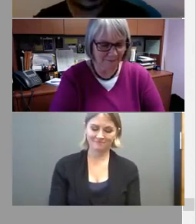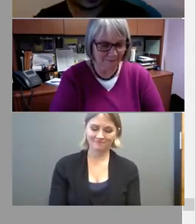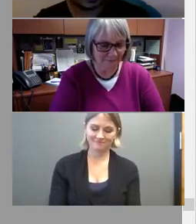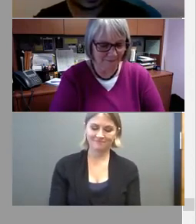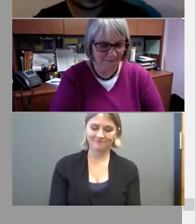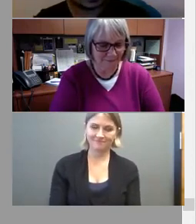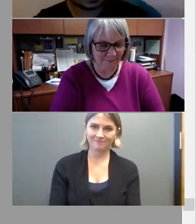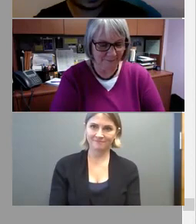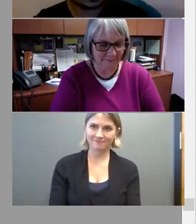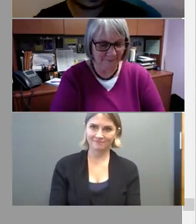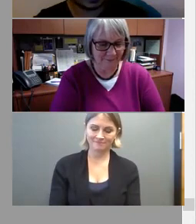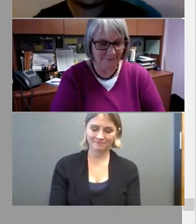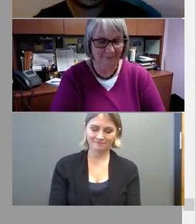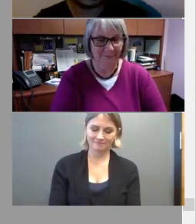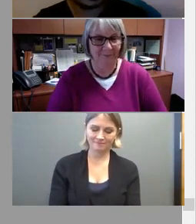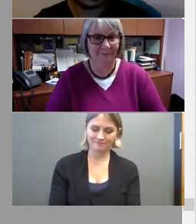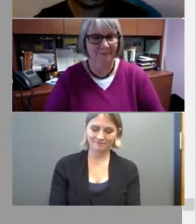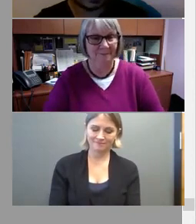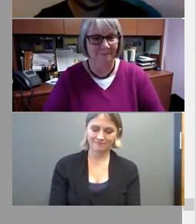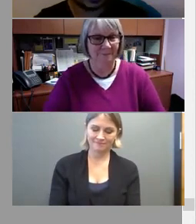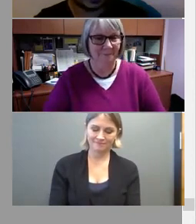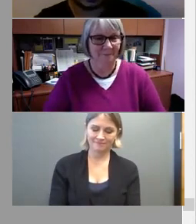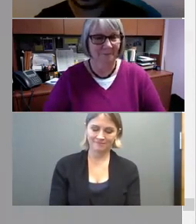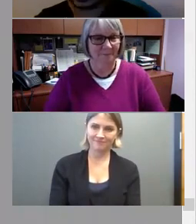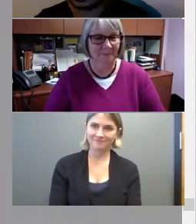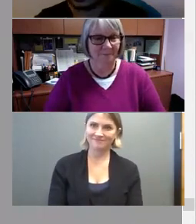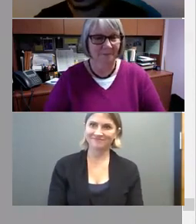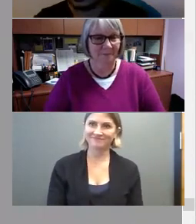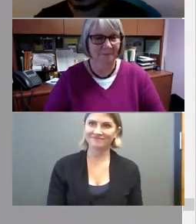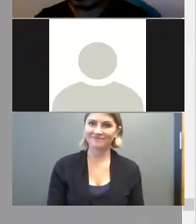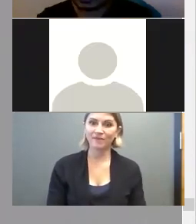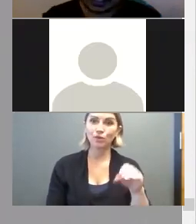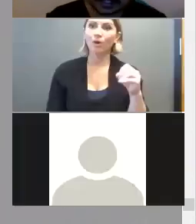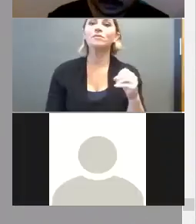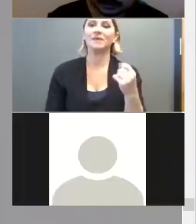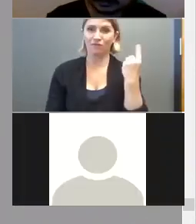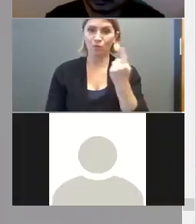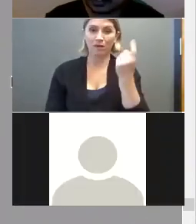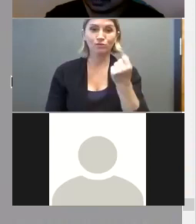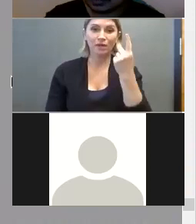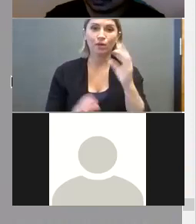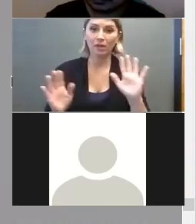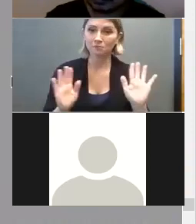So everyone understand? Okay, I finally get out. I don't get it. Okay. Thank you.